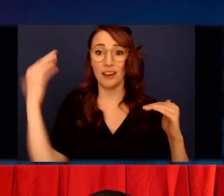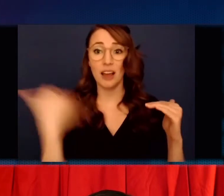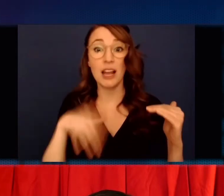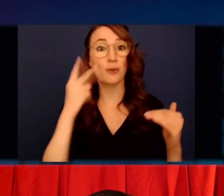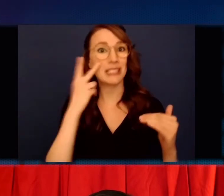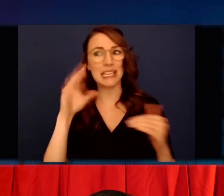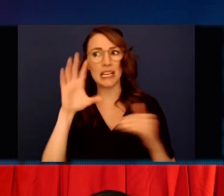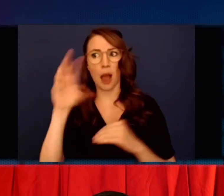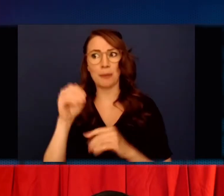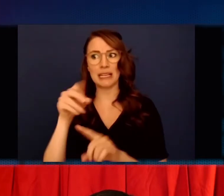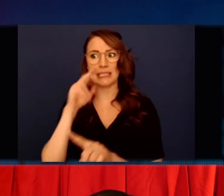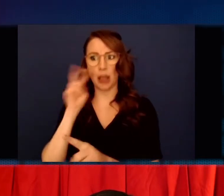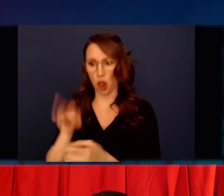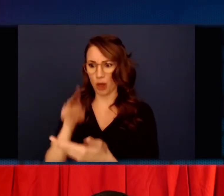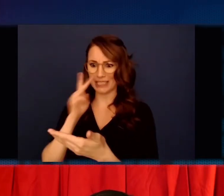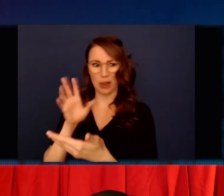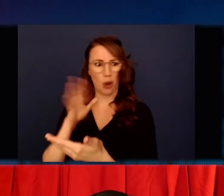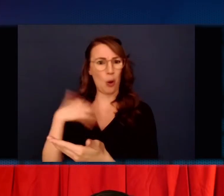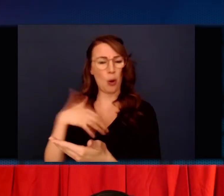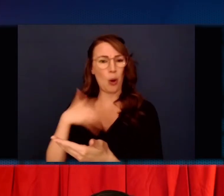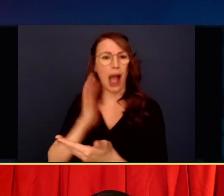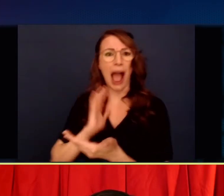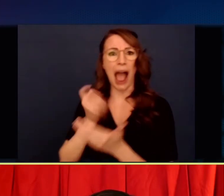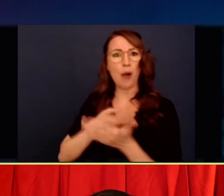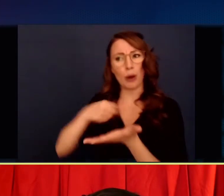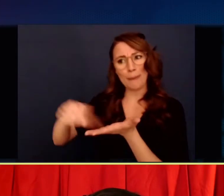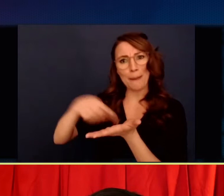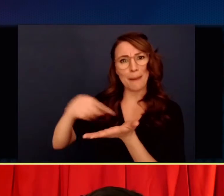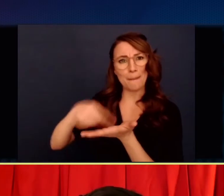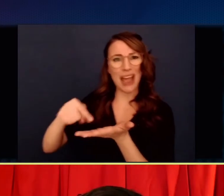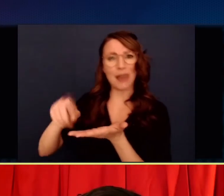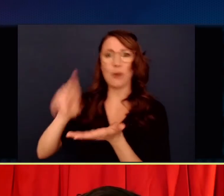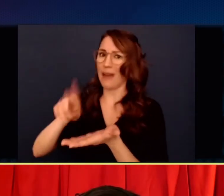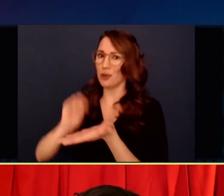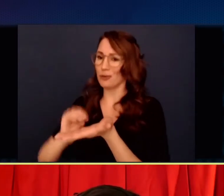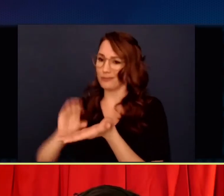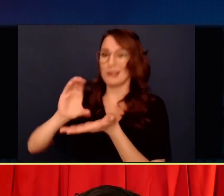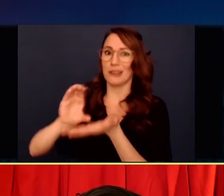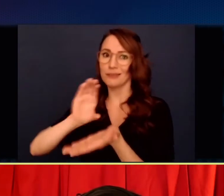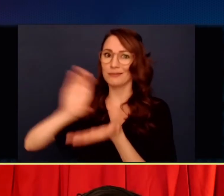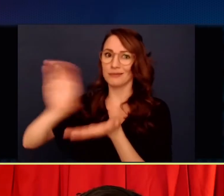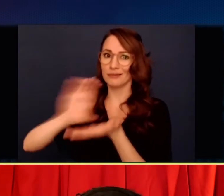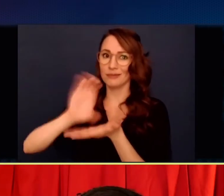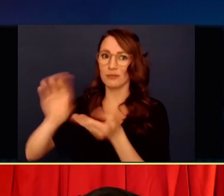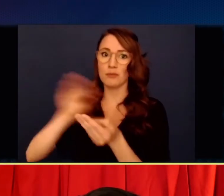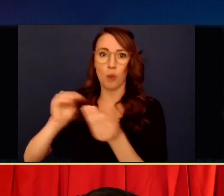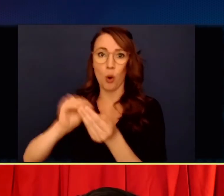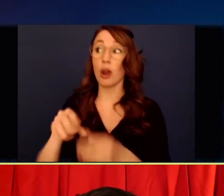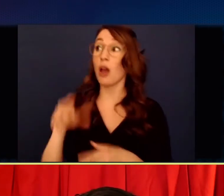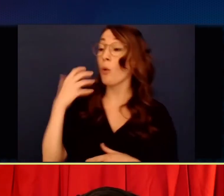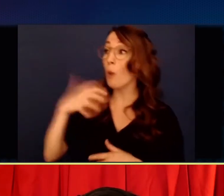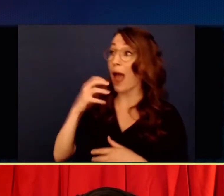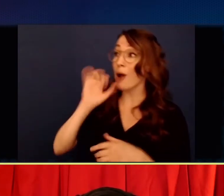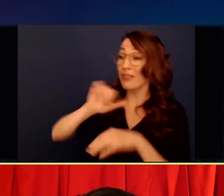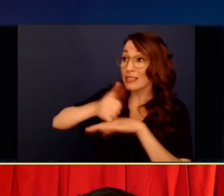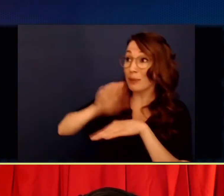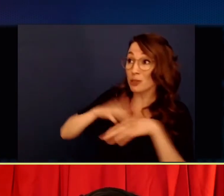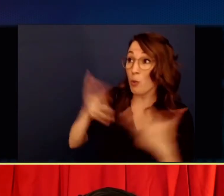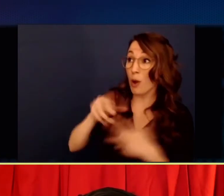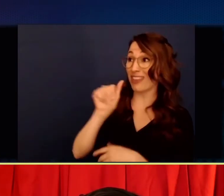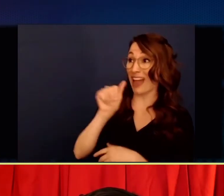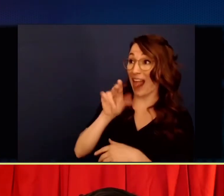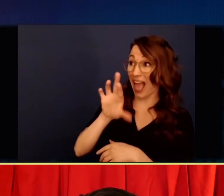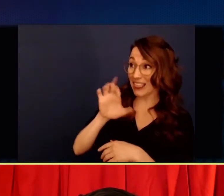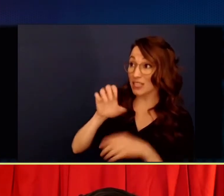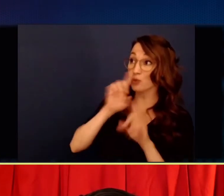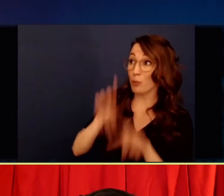need to start looking at wages. Wow. And it's all based on this report as seeing it and then saying, oh, we're not